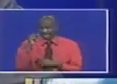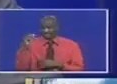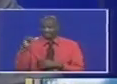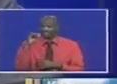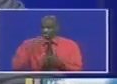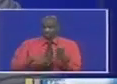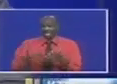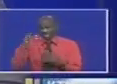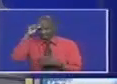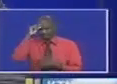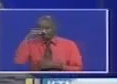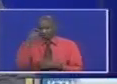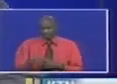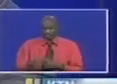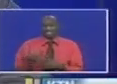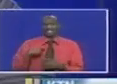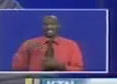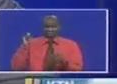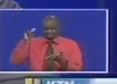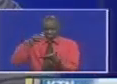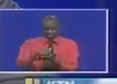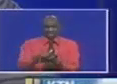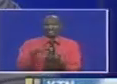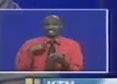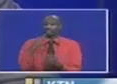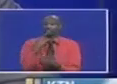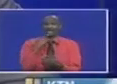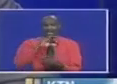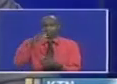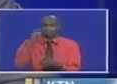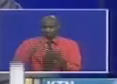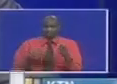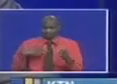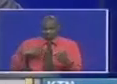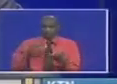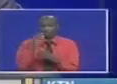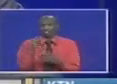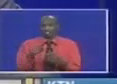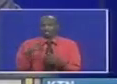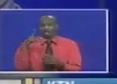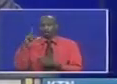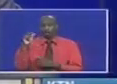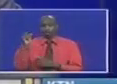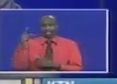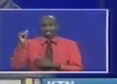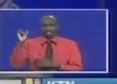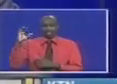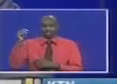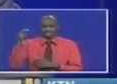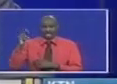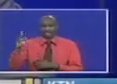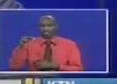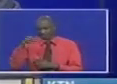government officials landed in Turkana County with more relief food today for residents of Lokicha, Kerio, Lodwar and Lokori